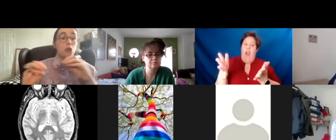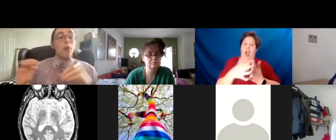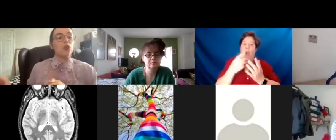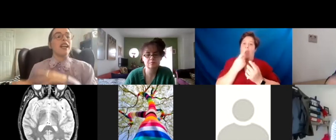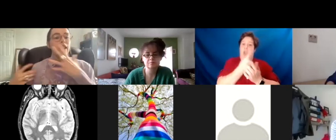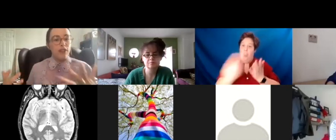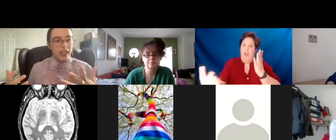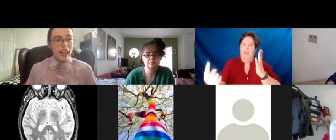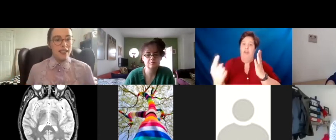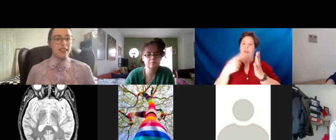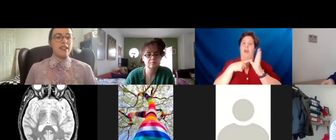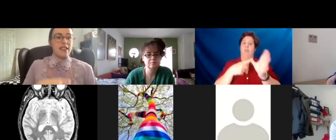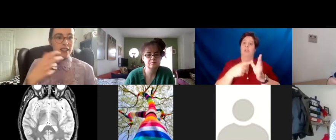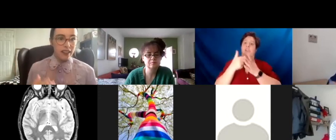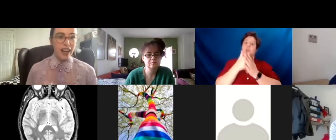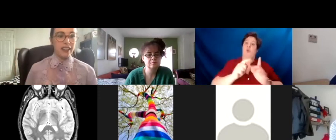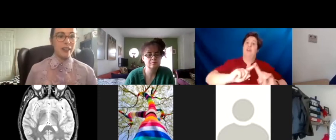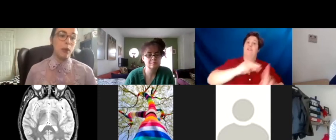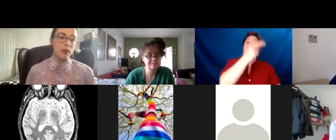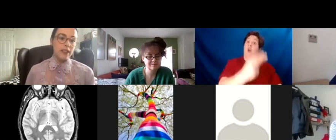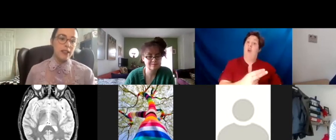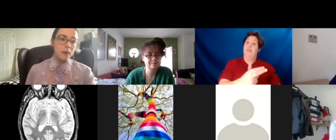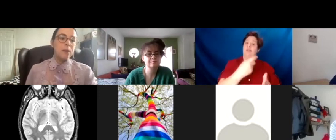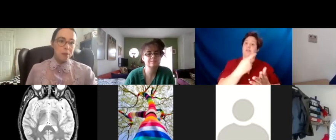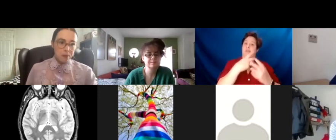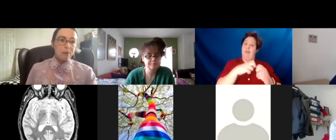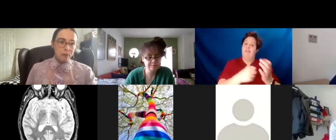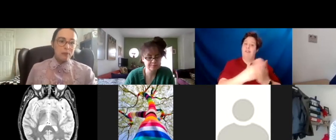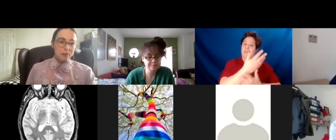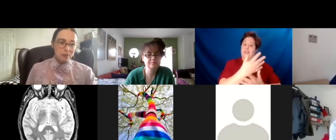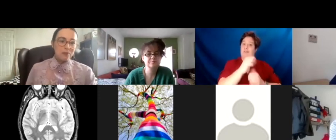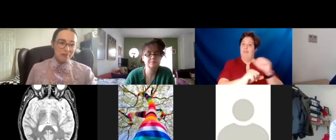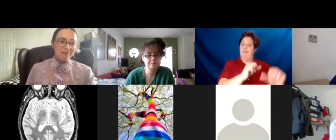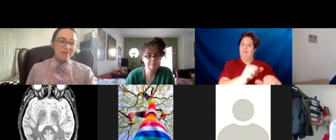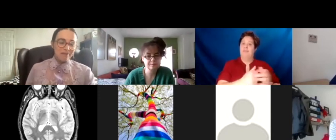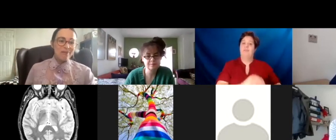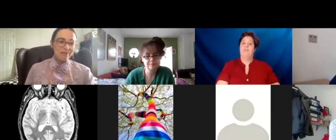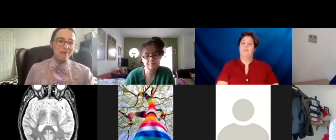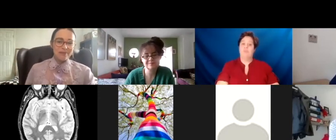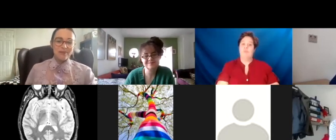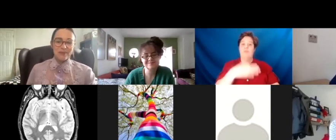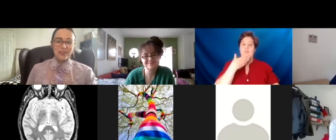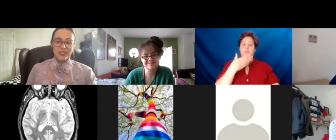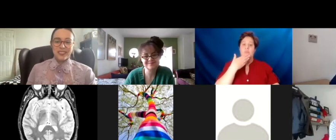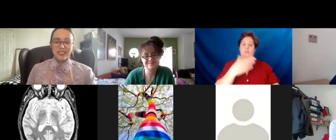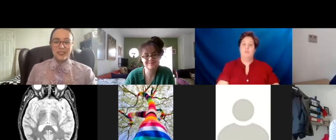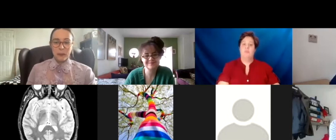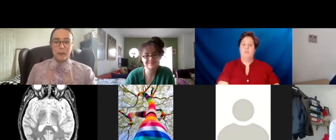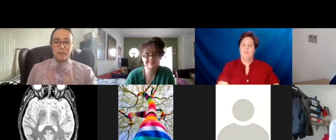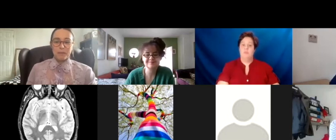application is supporting a different artist's R&D process. That's great, thank you.